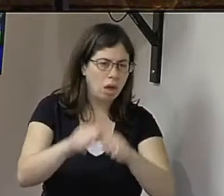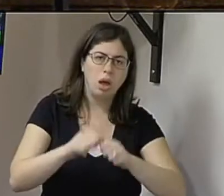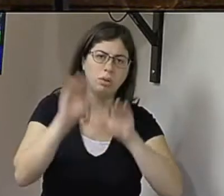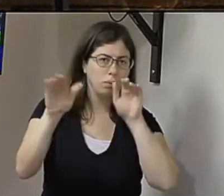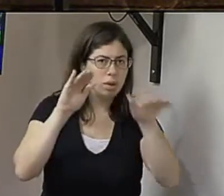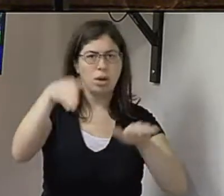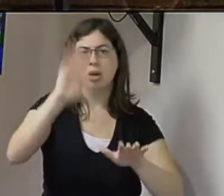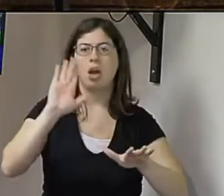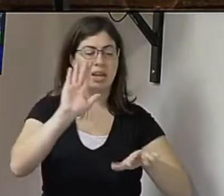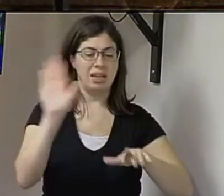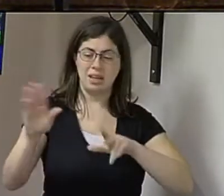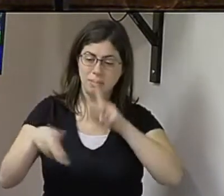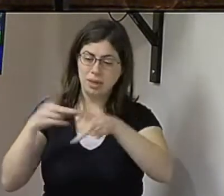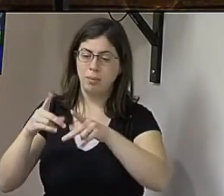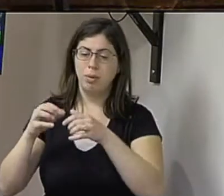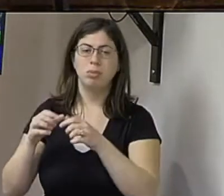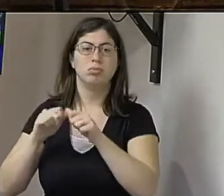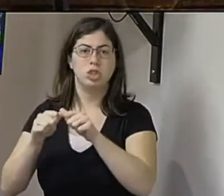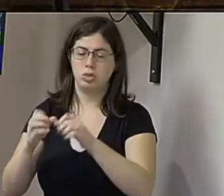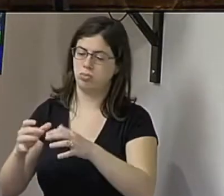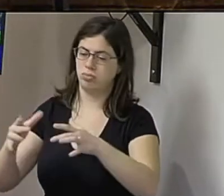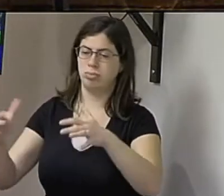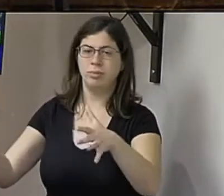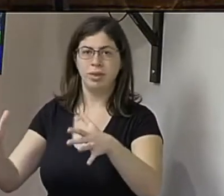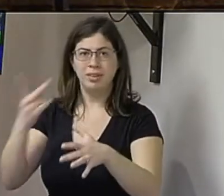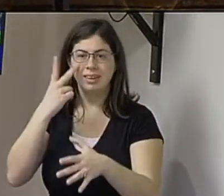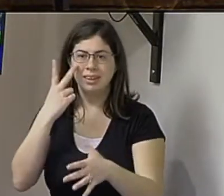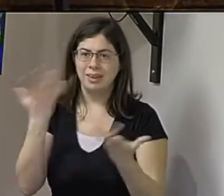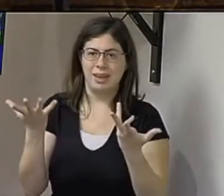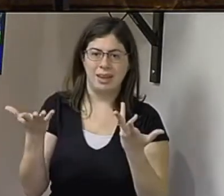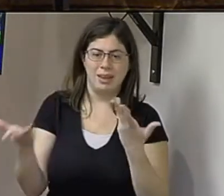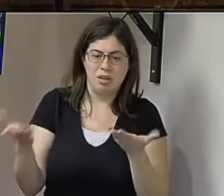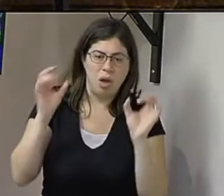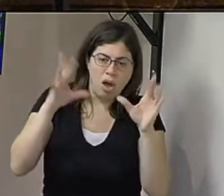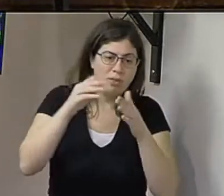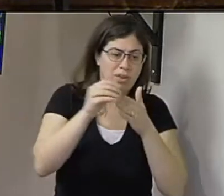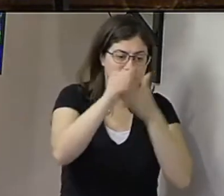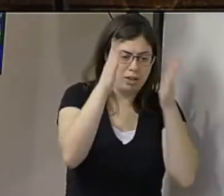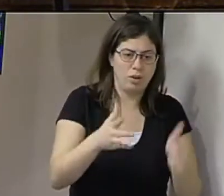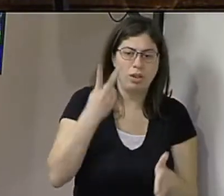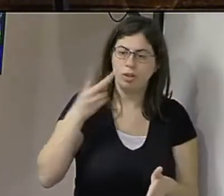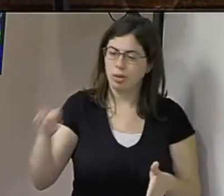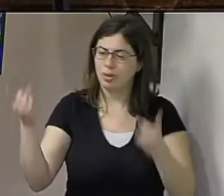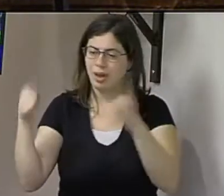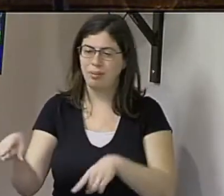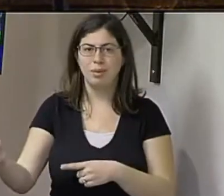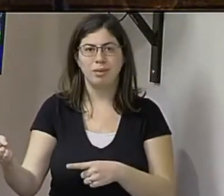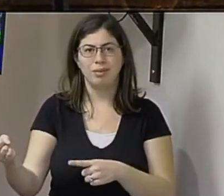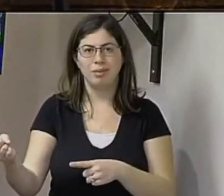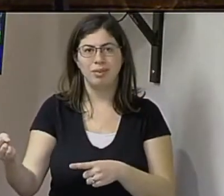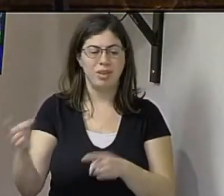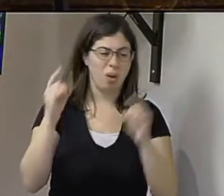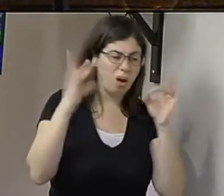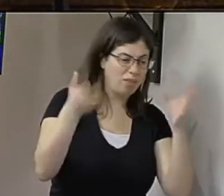of God's people flourishing anyway, right? We read this all throughout Scripture. Hey, there's this terrible leader, and look what God's people were able to do. This